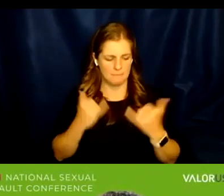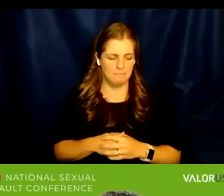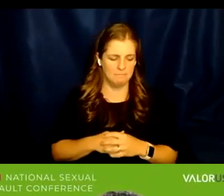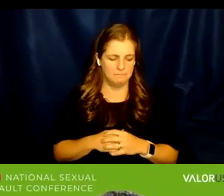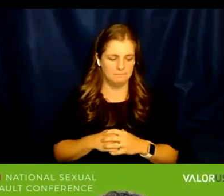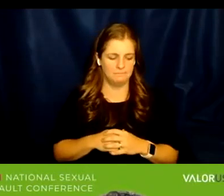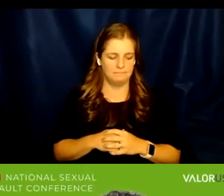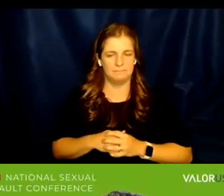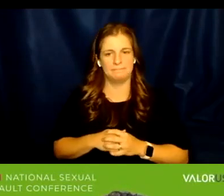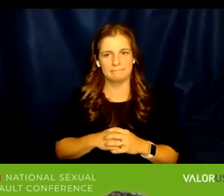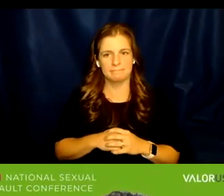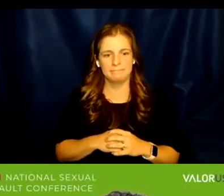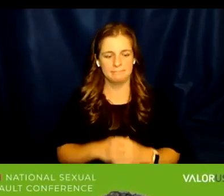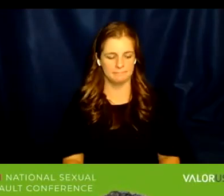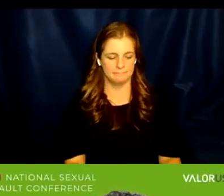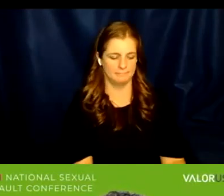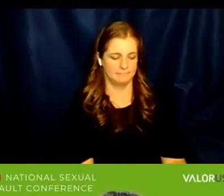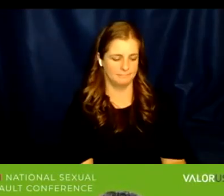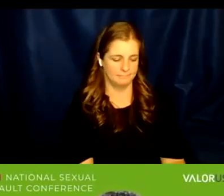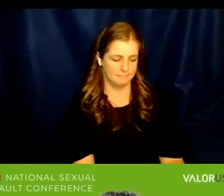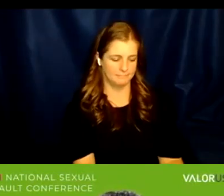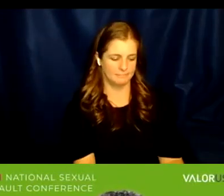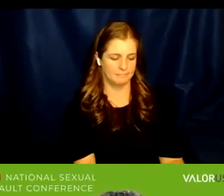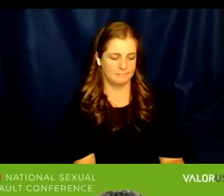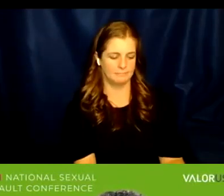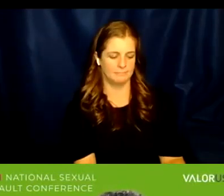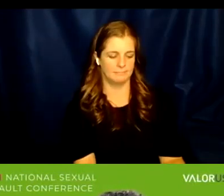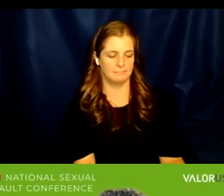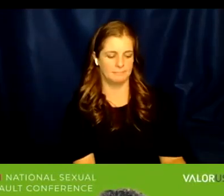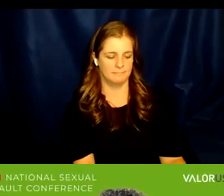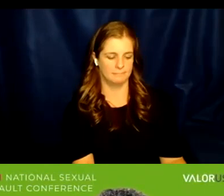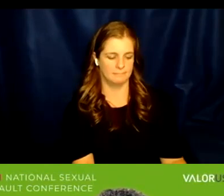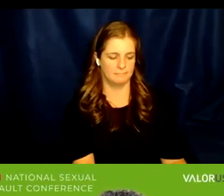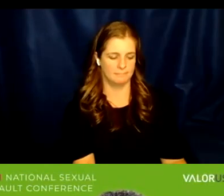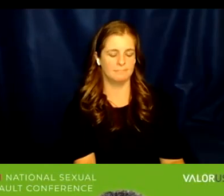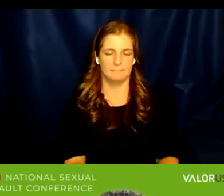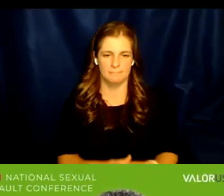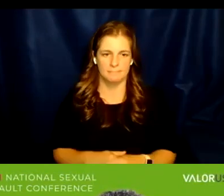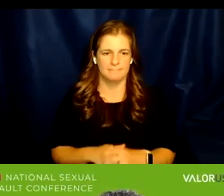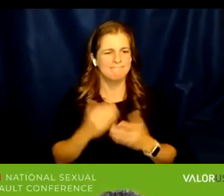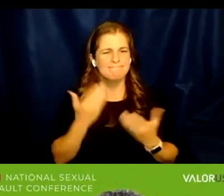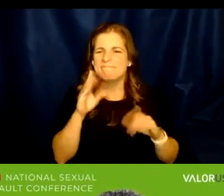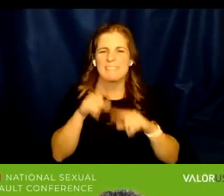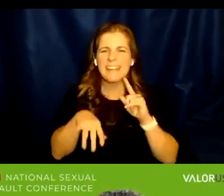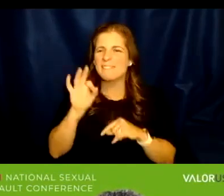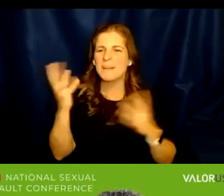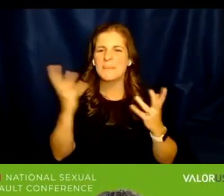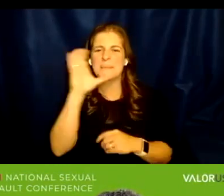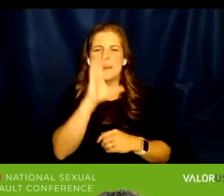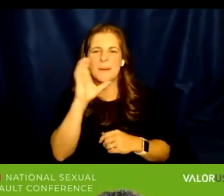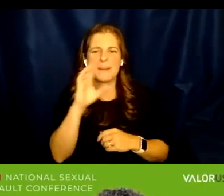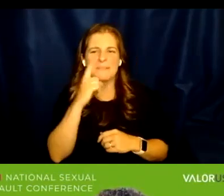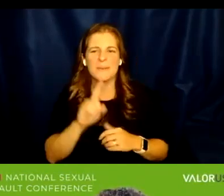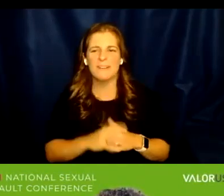share this. I don't know why I can't find what I'm looking for here. Some information